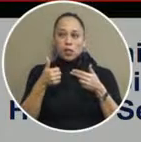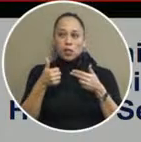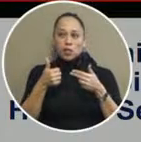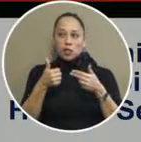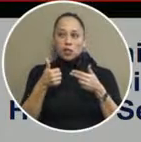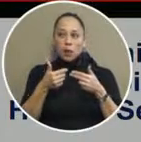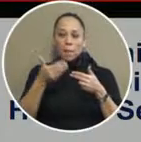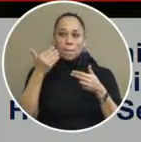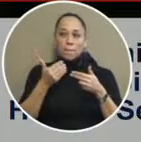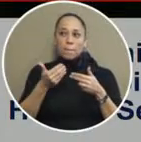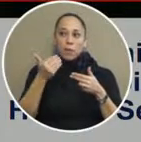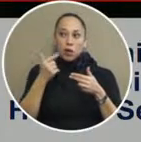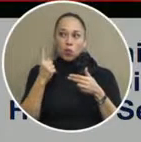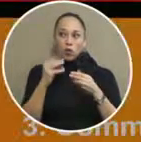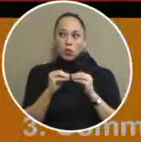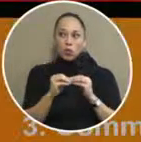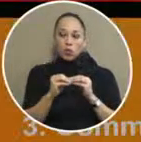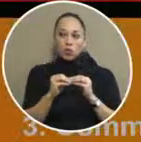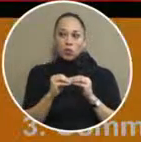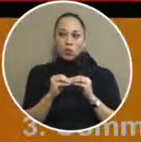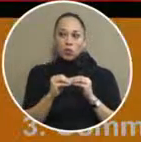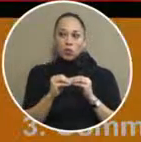Even further back, just one more, please.